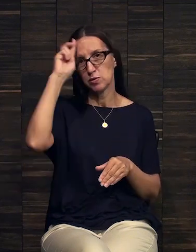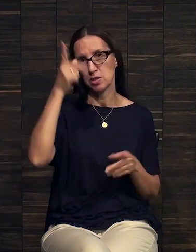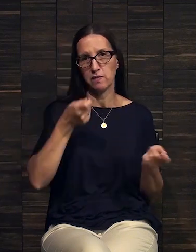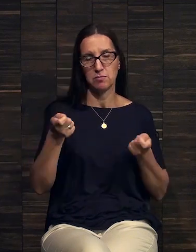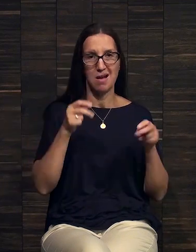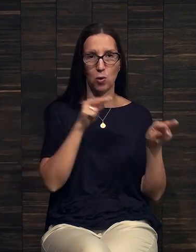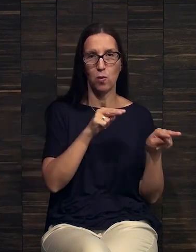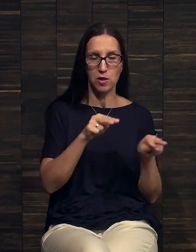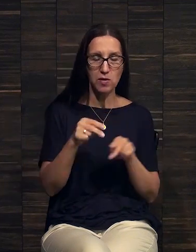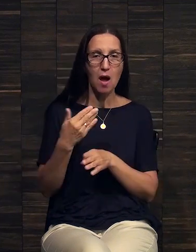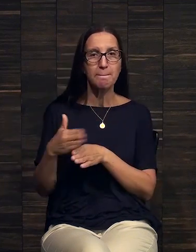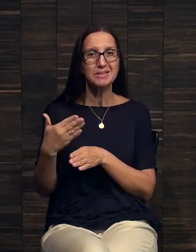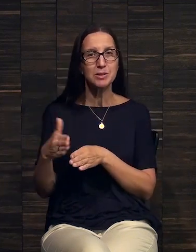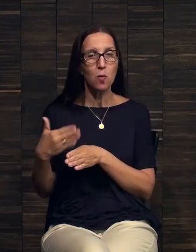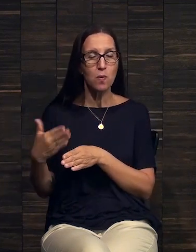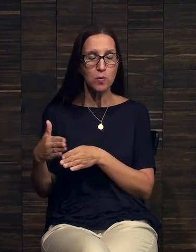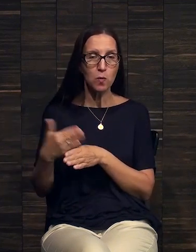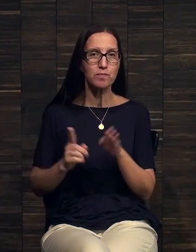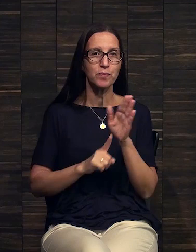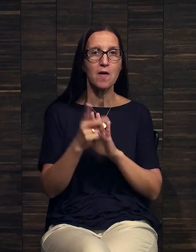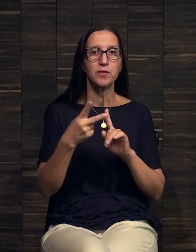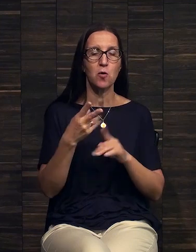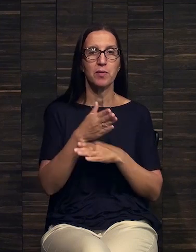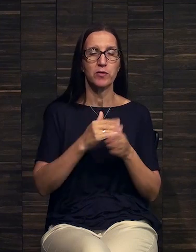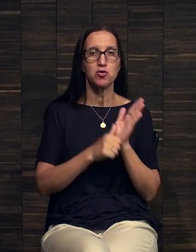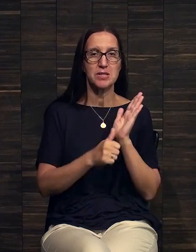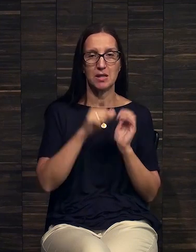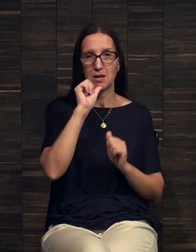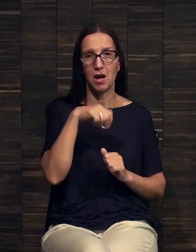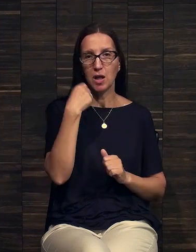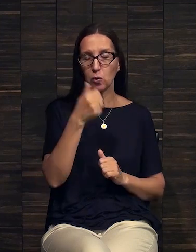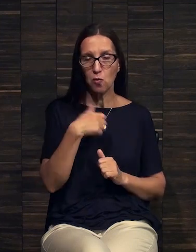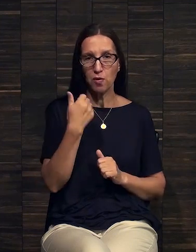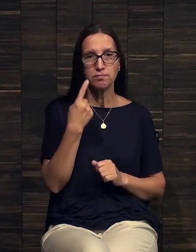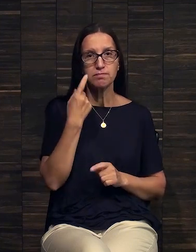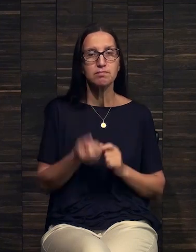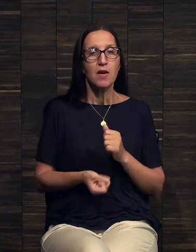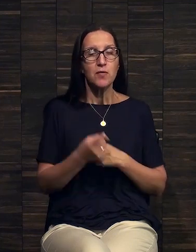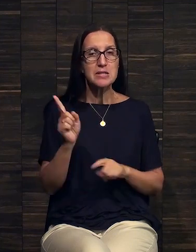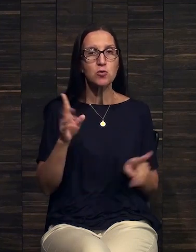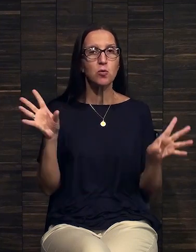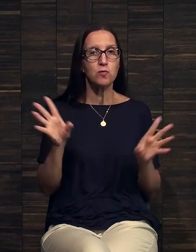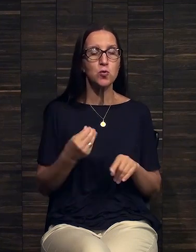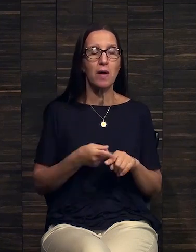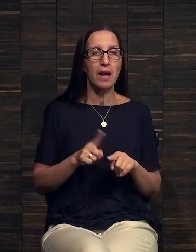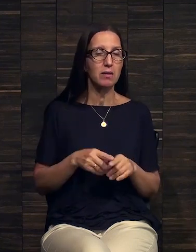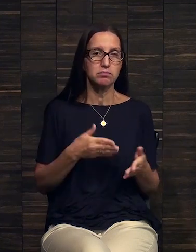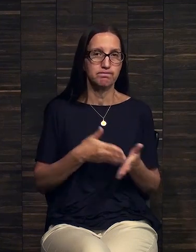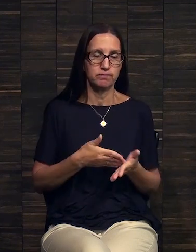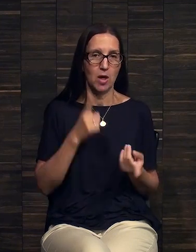distribution network. This was not coming from the government. This was self-censorship. And from